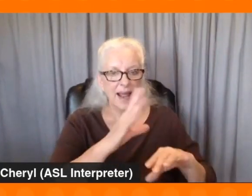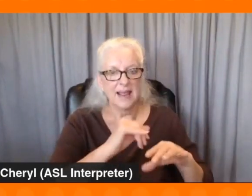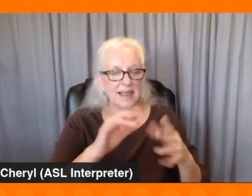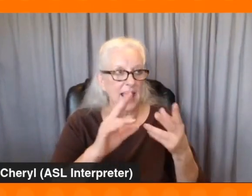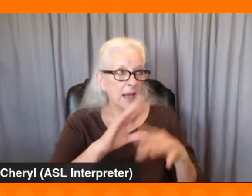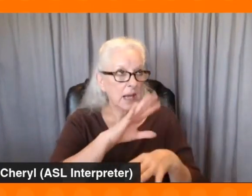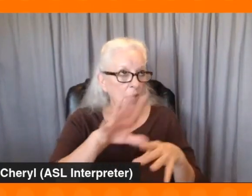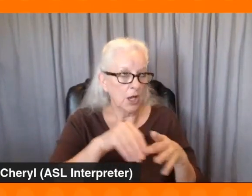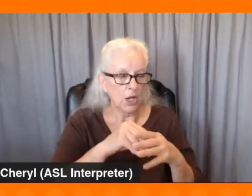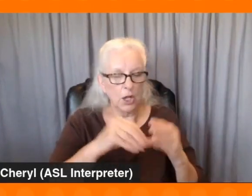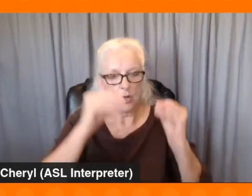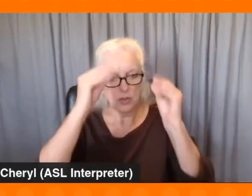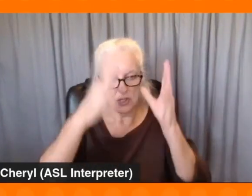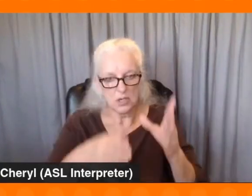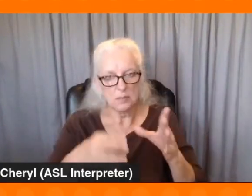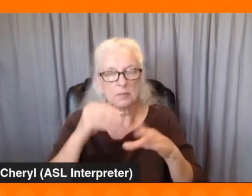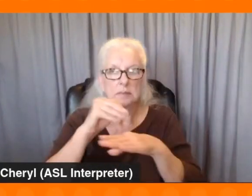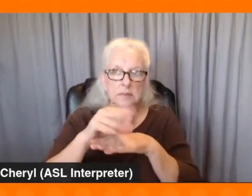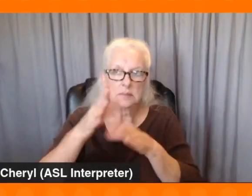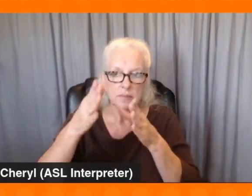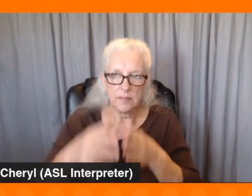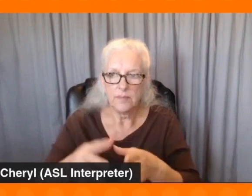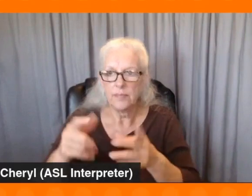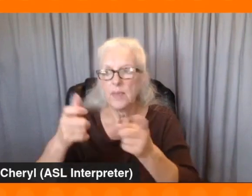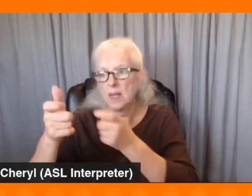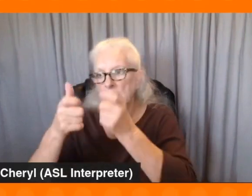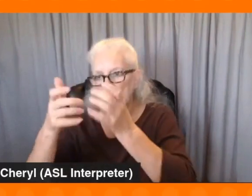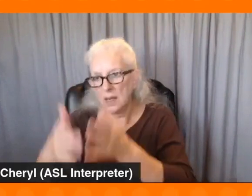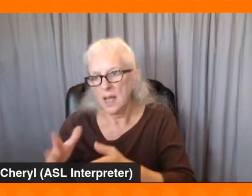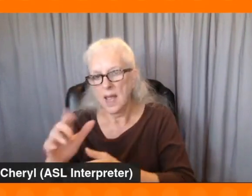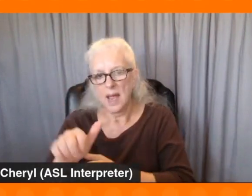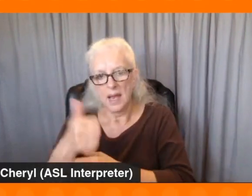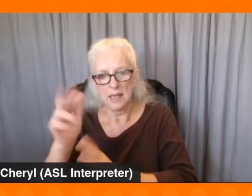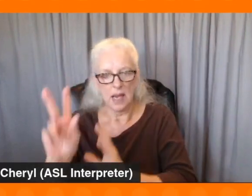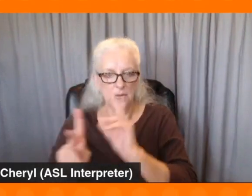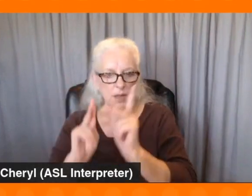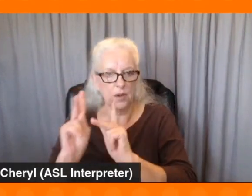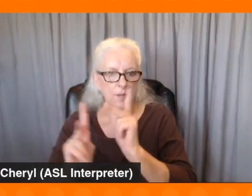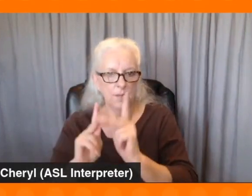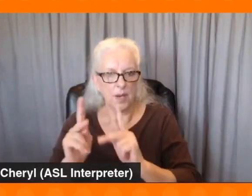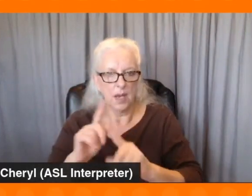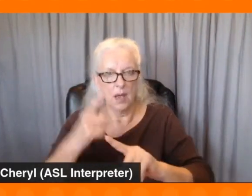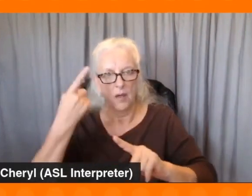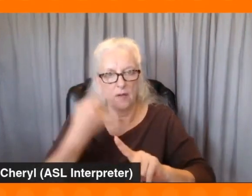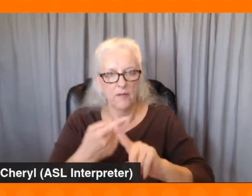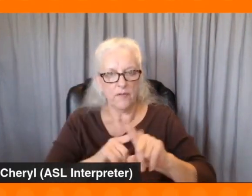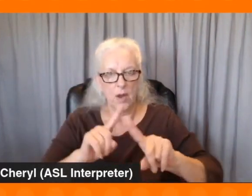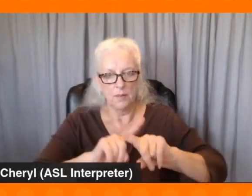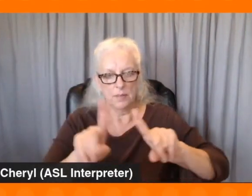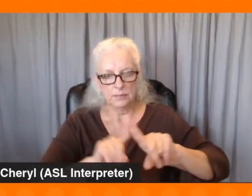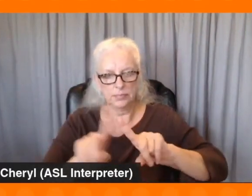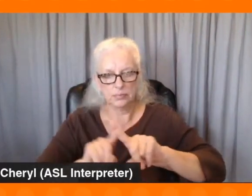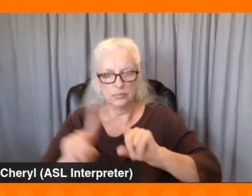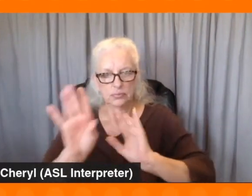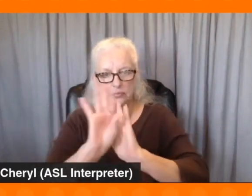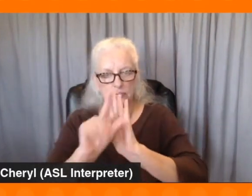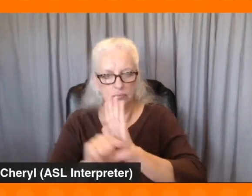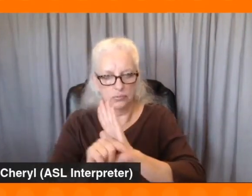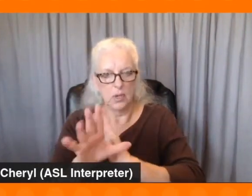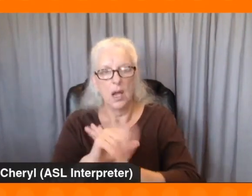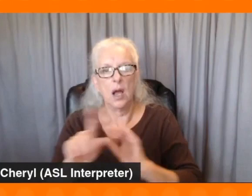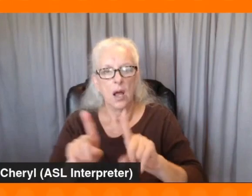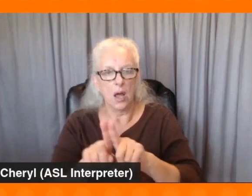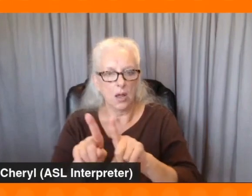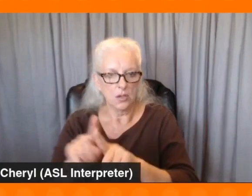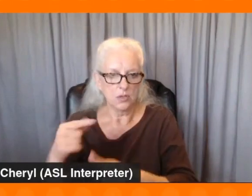educators, administrators, counselors, and other key educational partners of diverse backgrounds. We also have our Computer